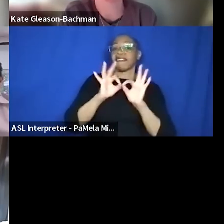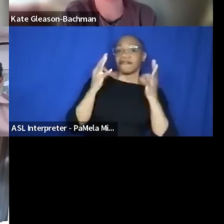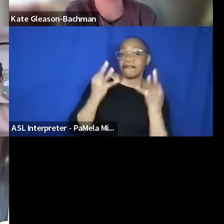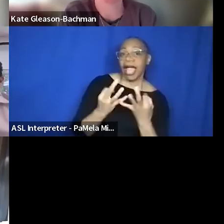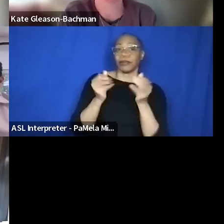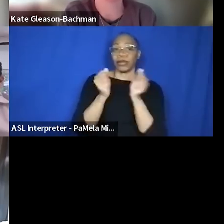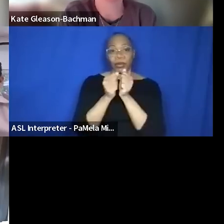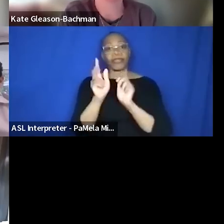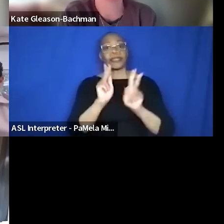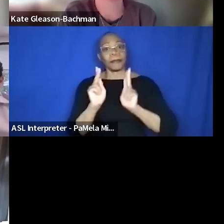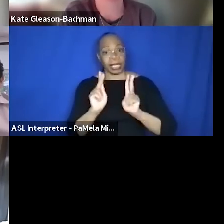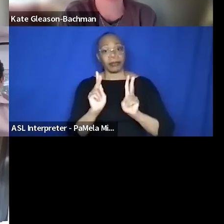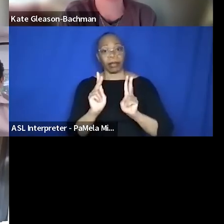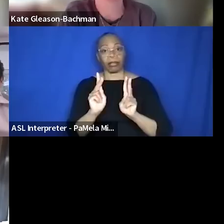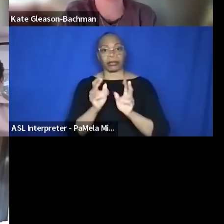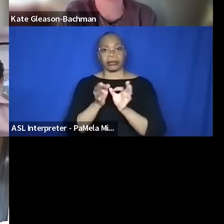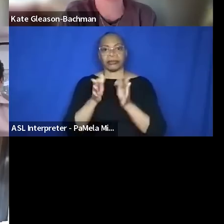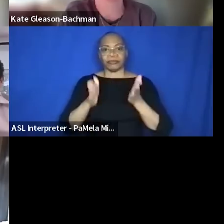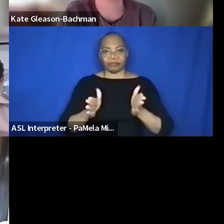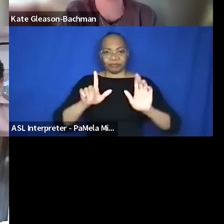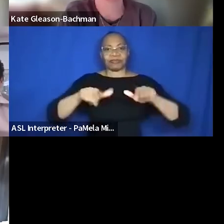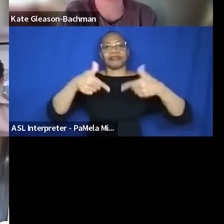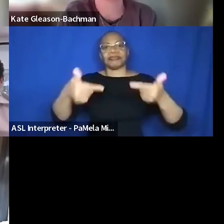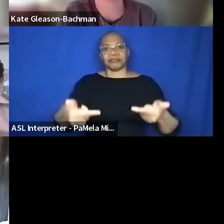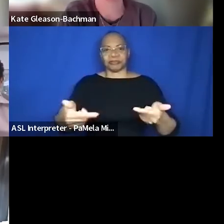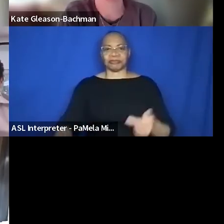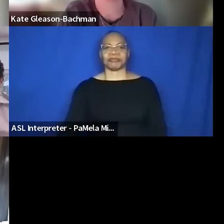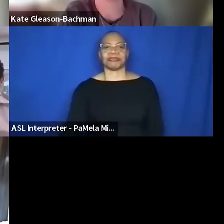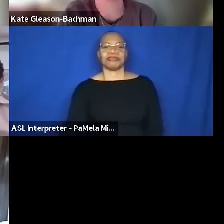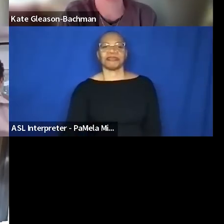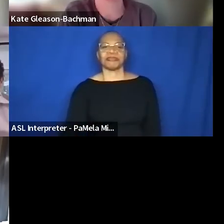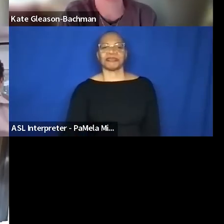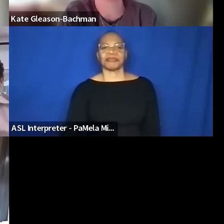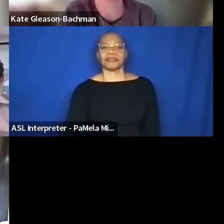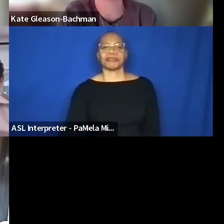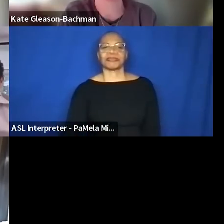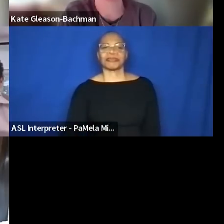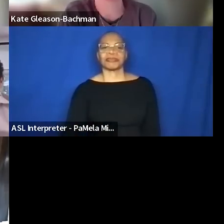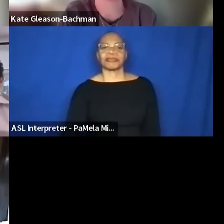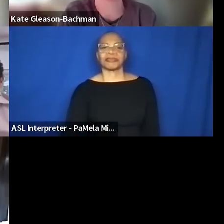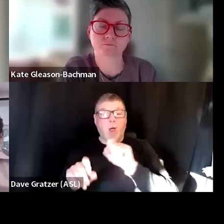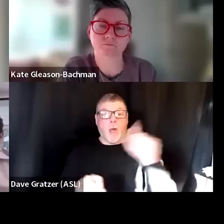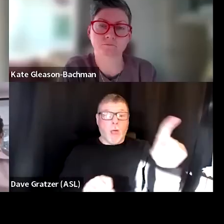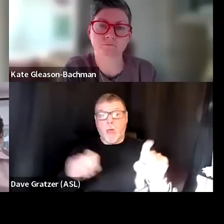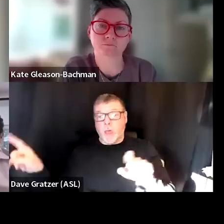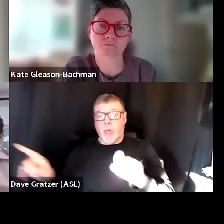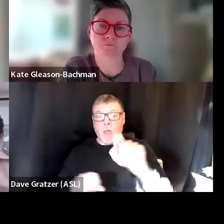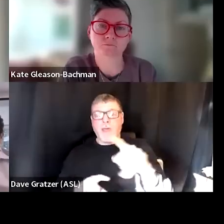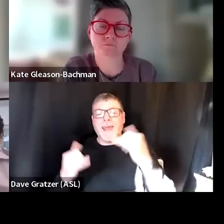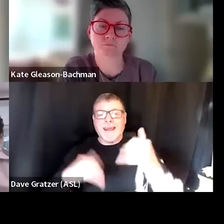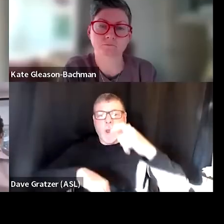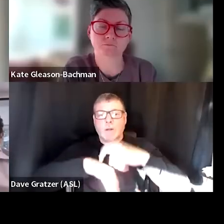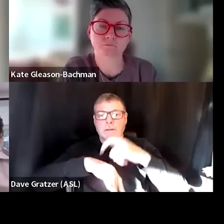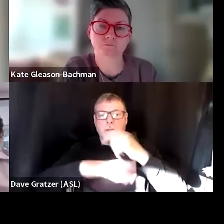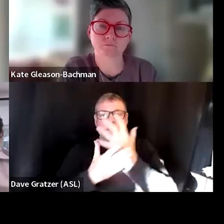And then, one of the problems are, okay, so we put them all in one place, or we don't put them all in one place. They're all over the place. Now they have a curfew. Not only